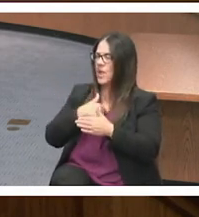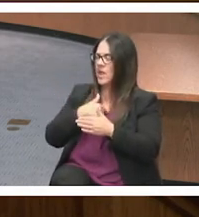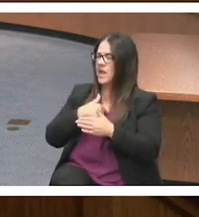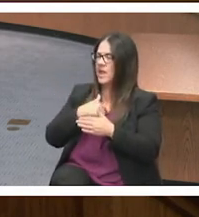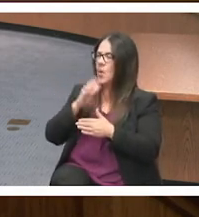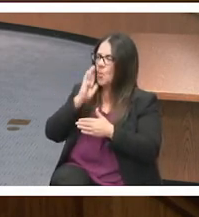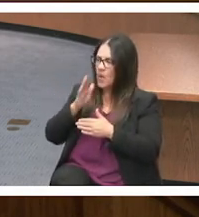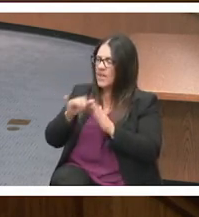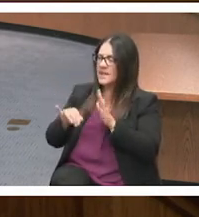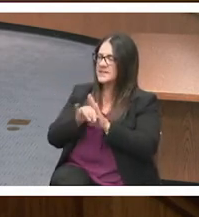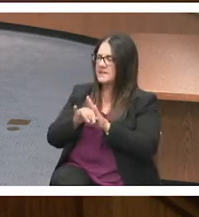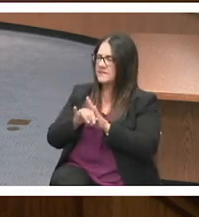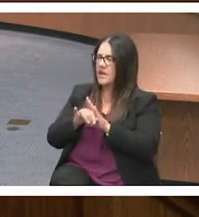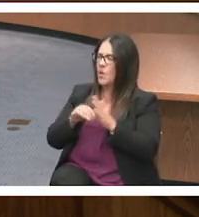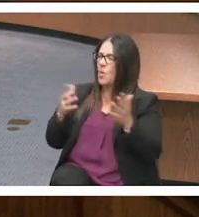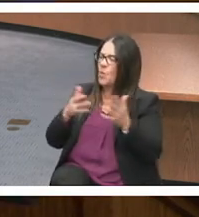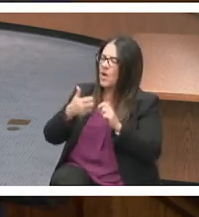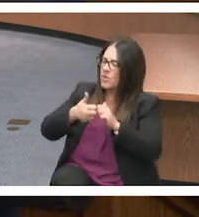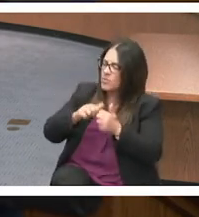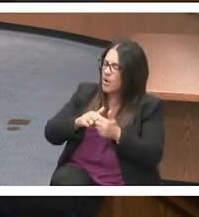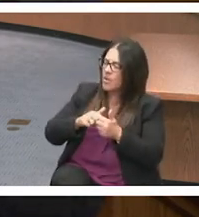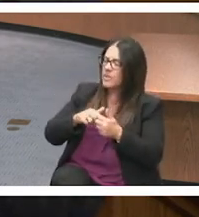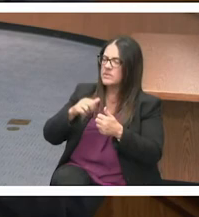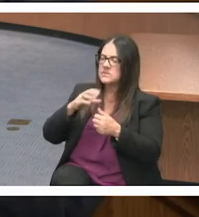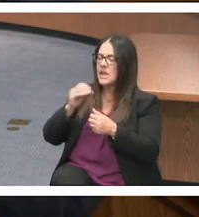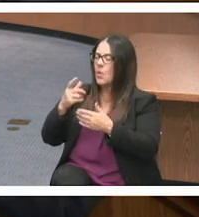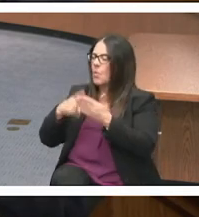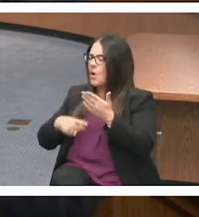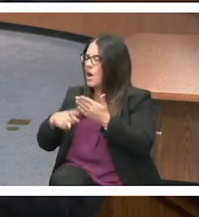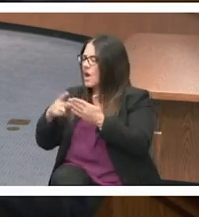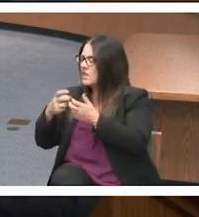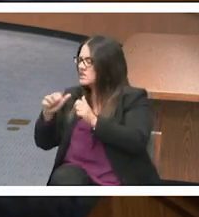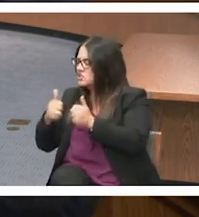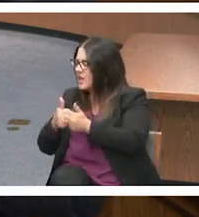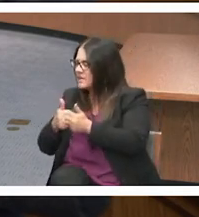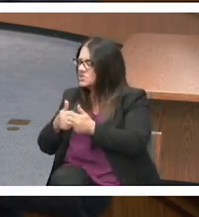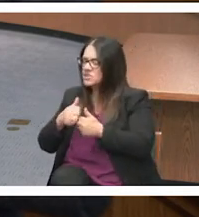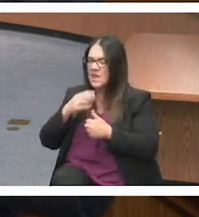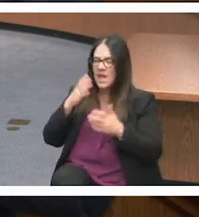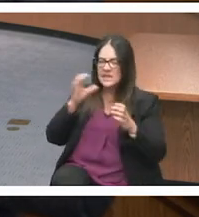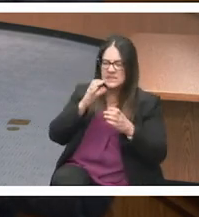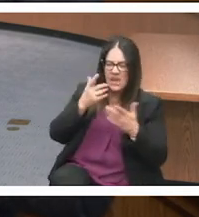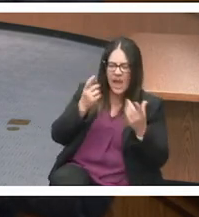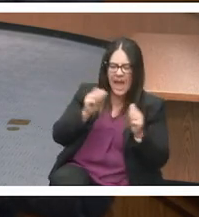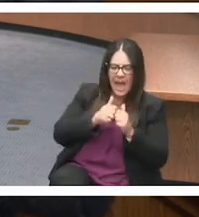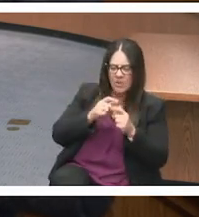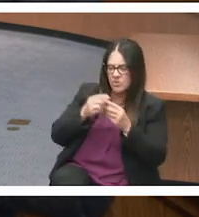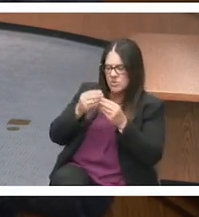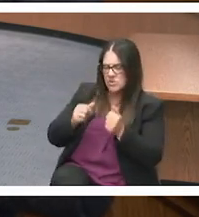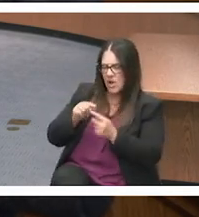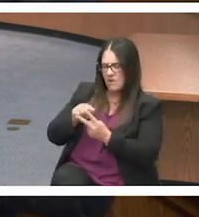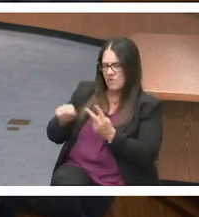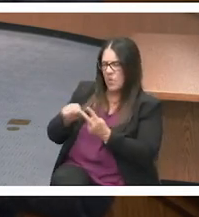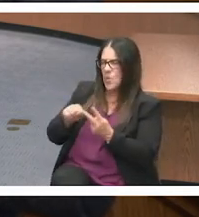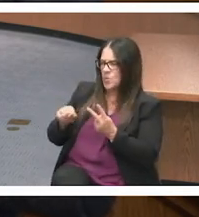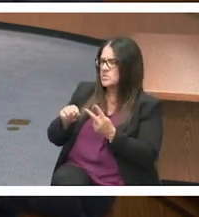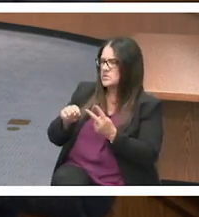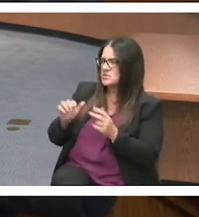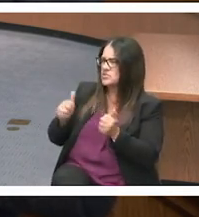to identify the problems or the challenges and seek to resolve those challenges. But that